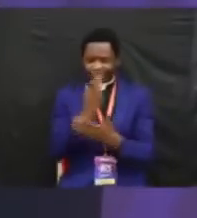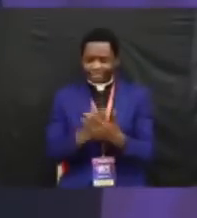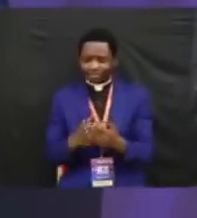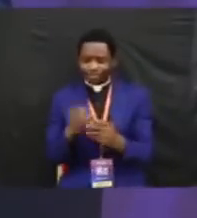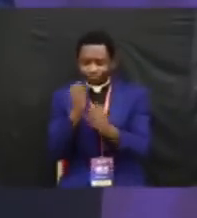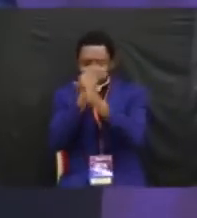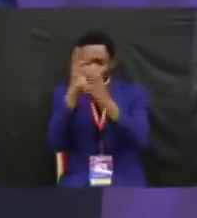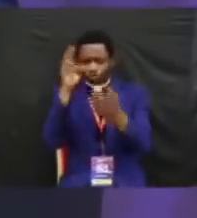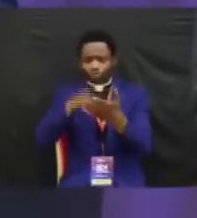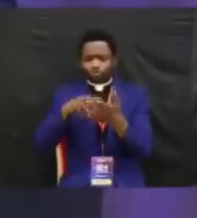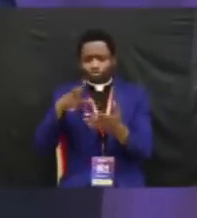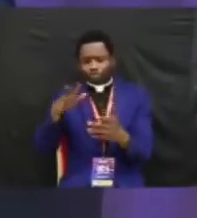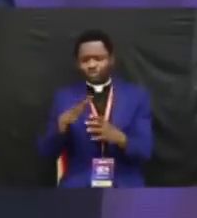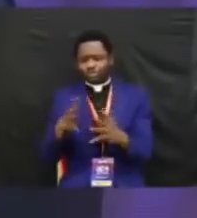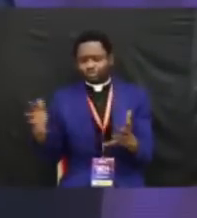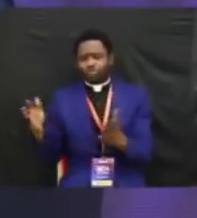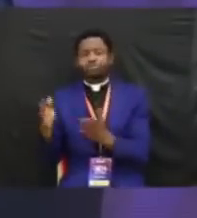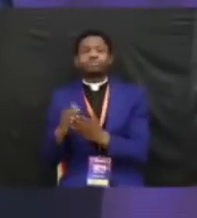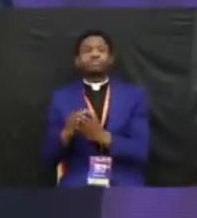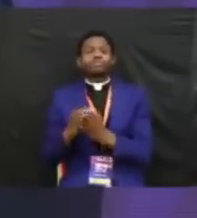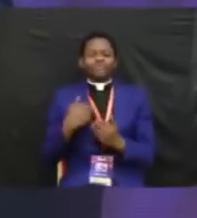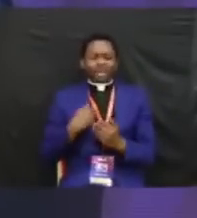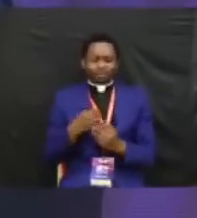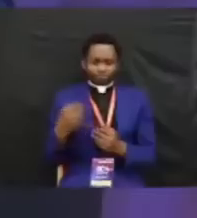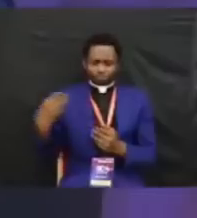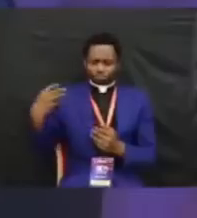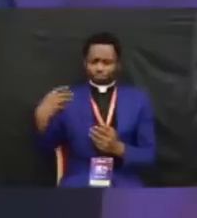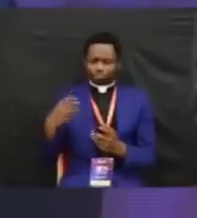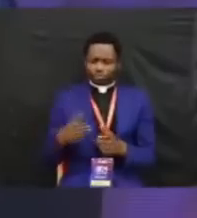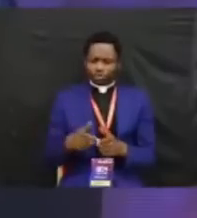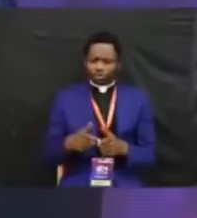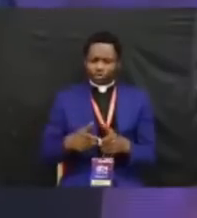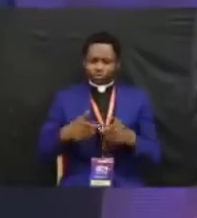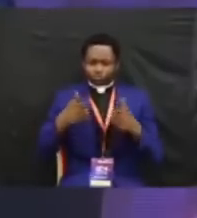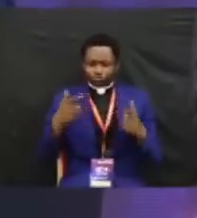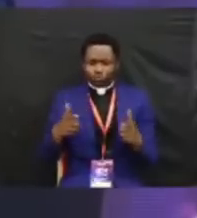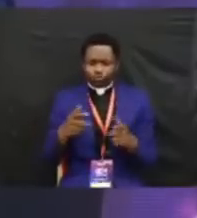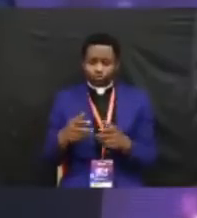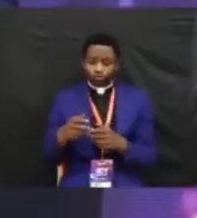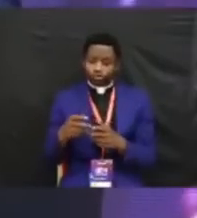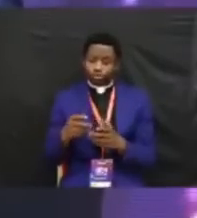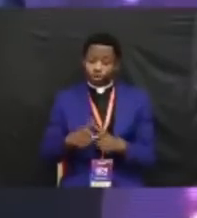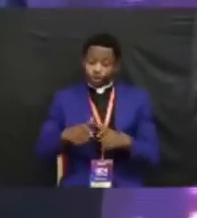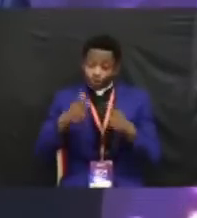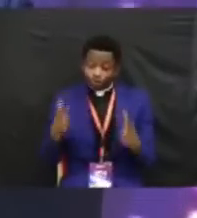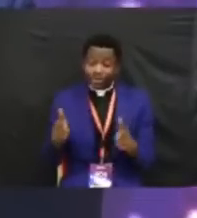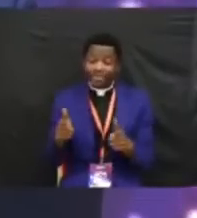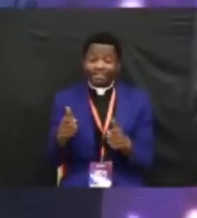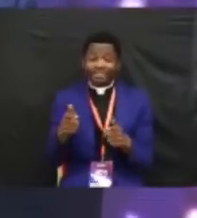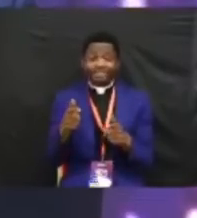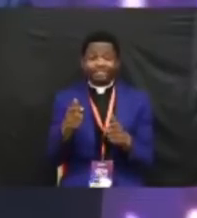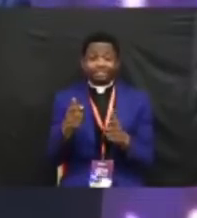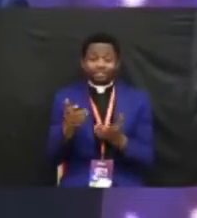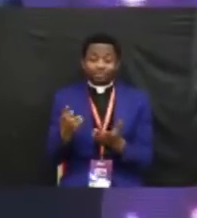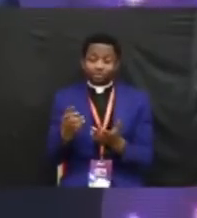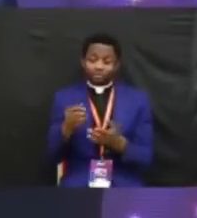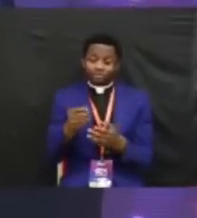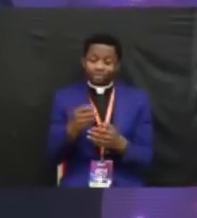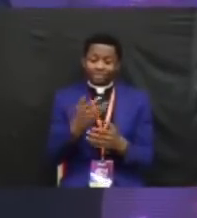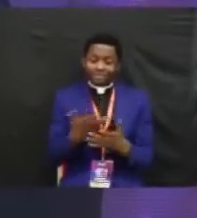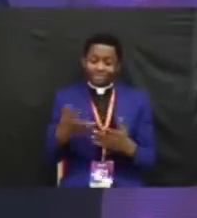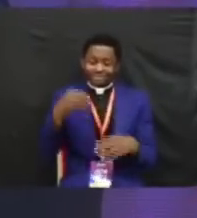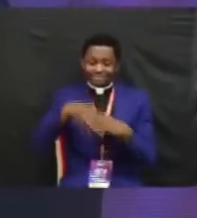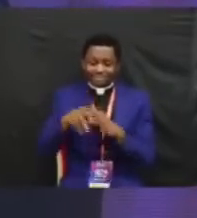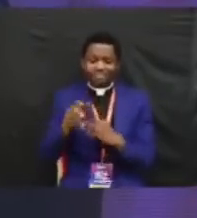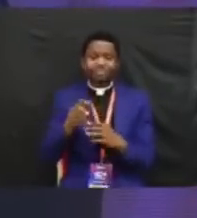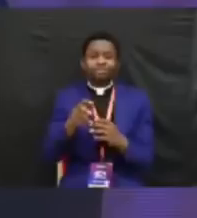Major interventions carried out under the vision 2023 agenda included but not limited to the following. Let me start with